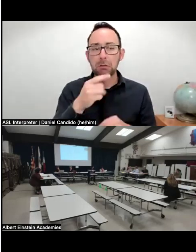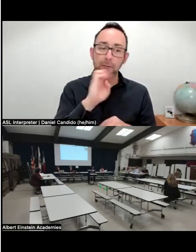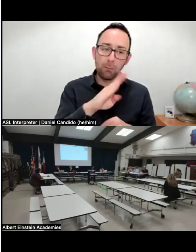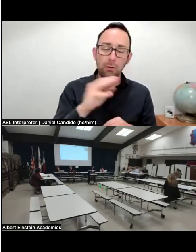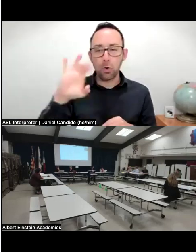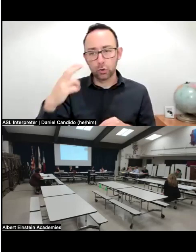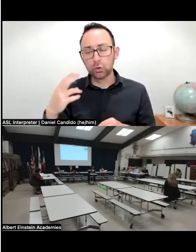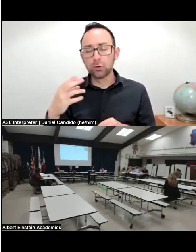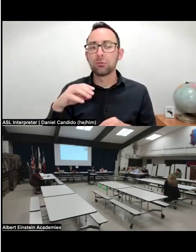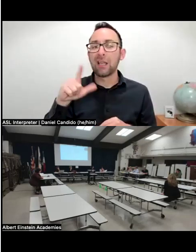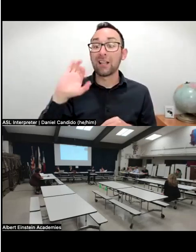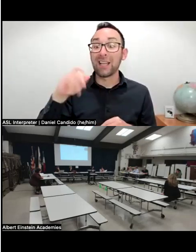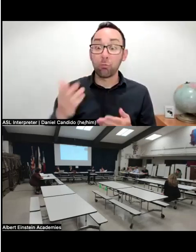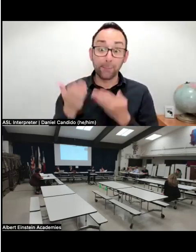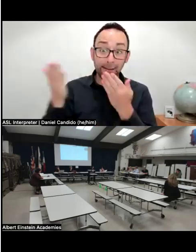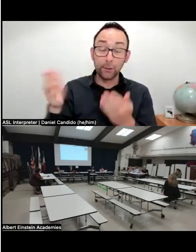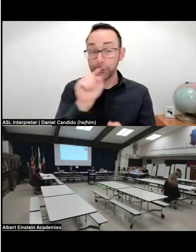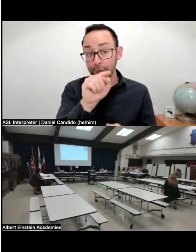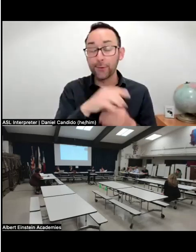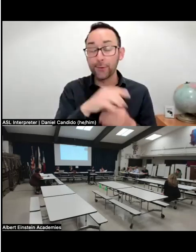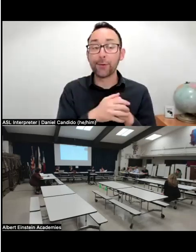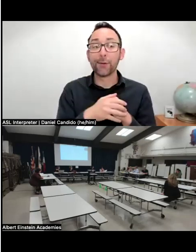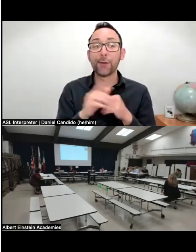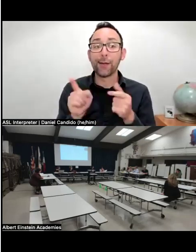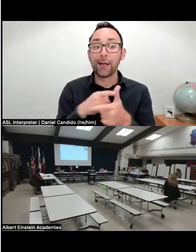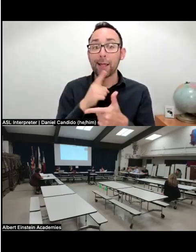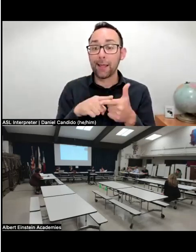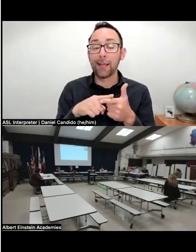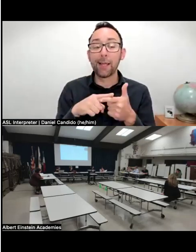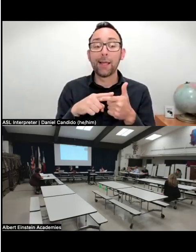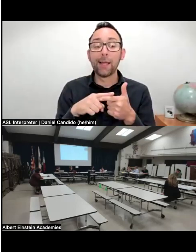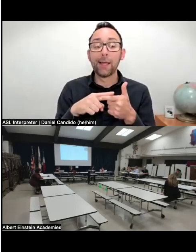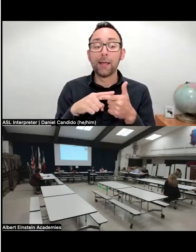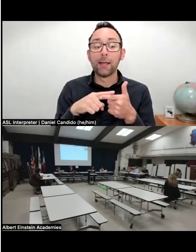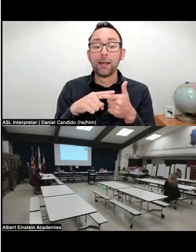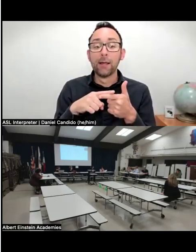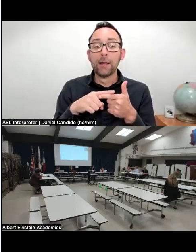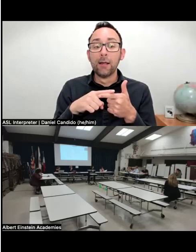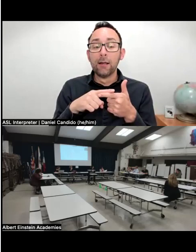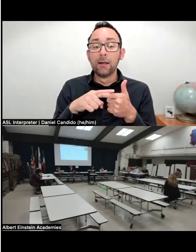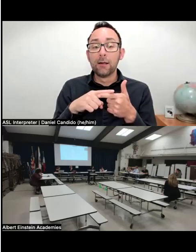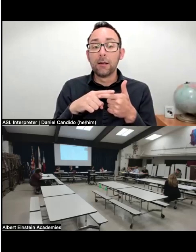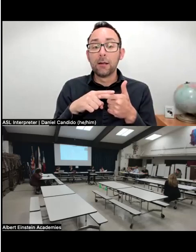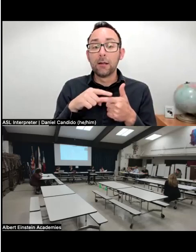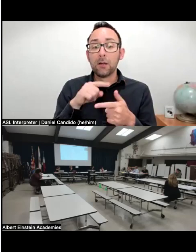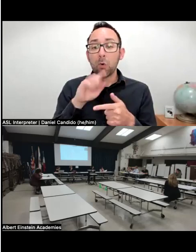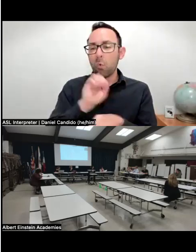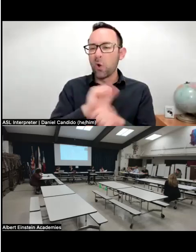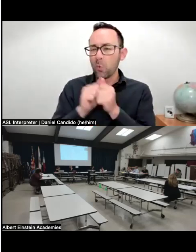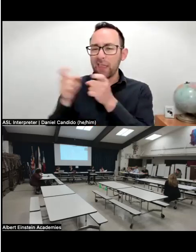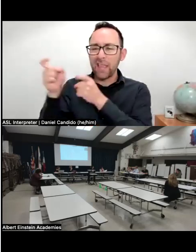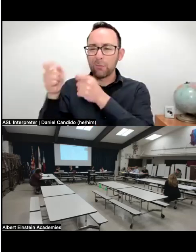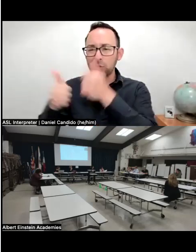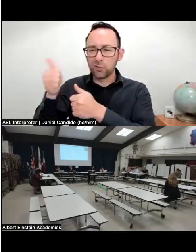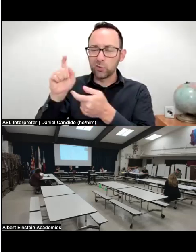recommendations. And then April and May would be spent working with administration to come up with LCAP,